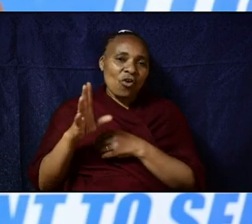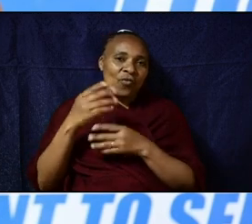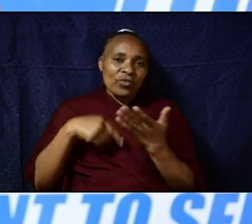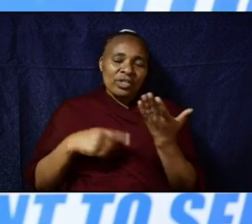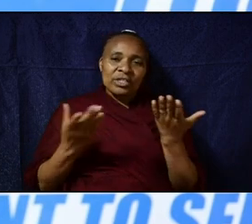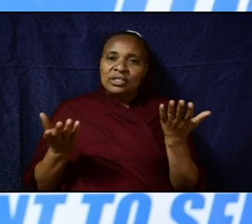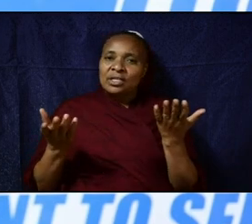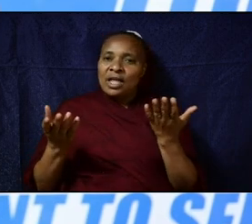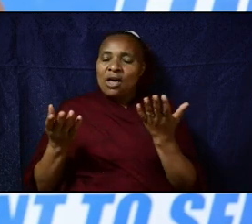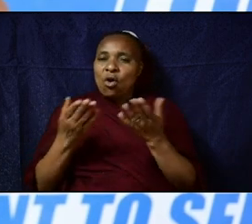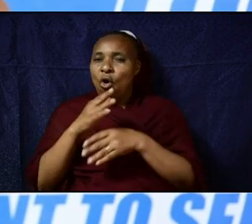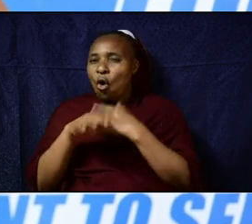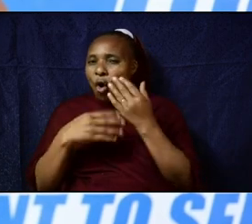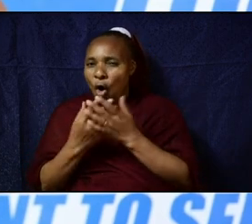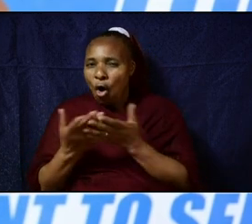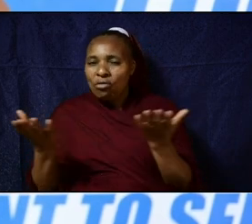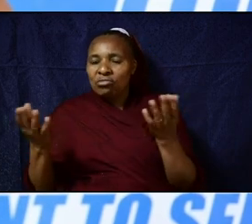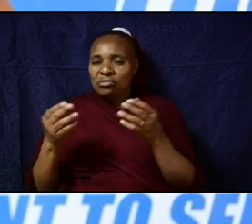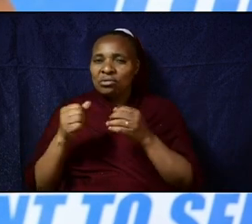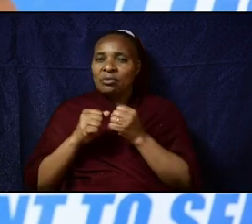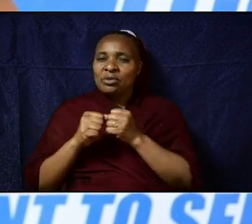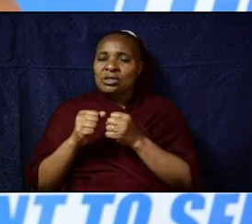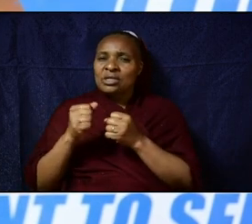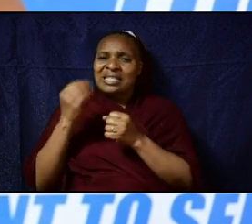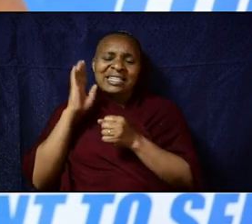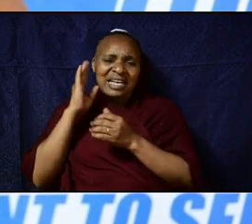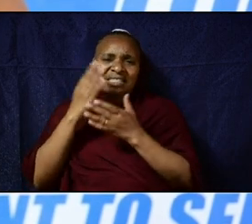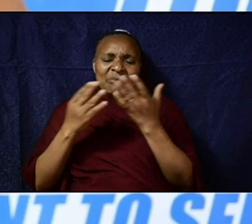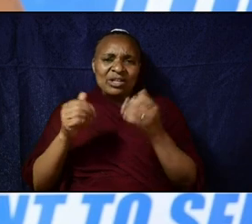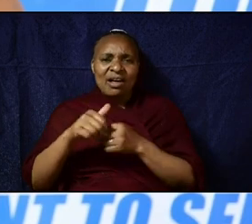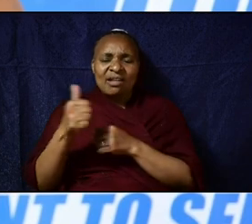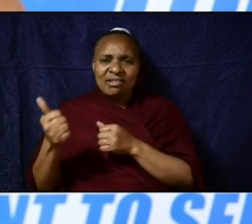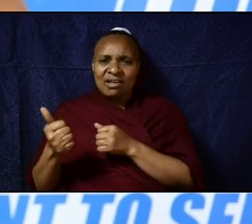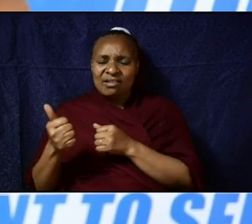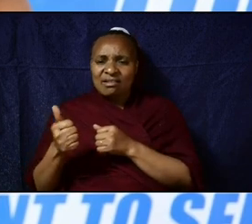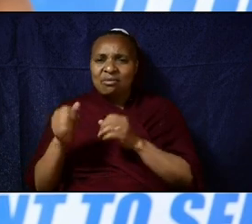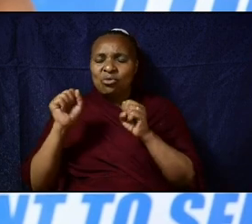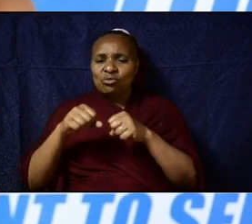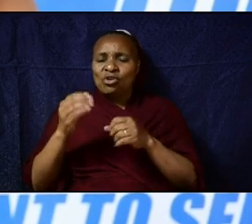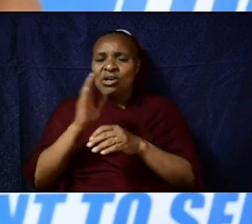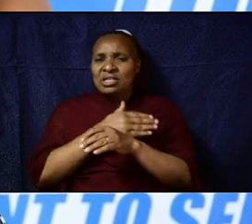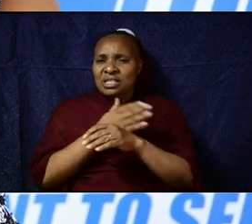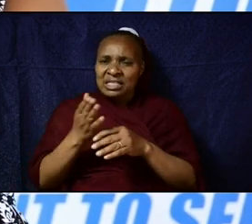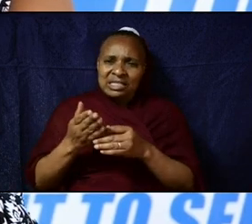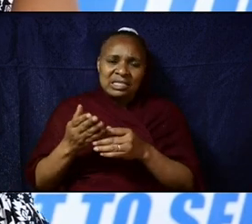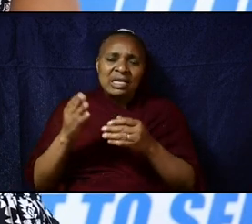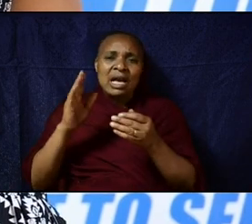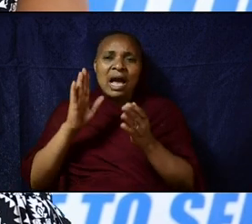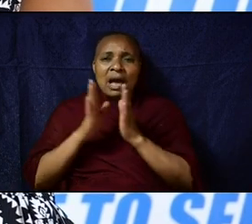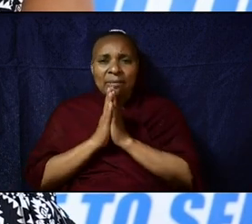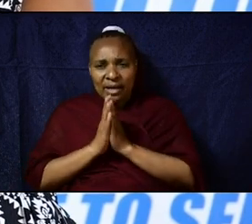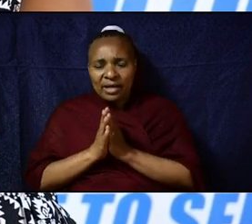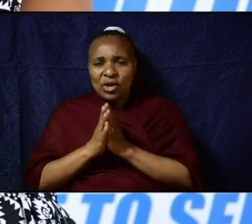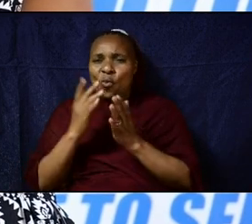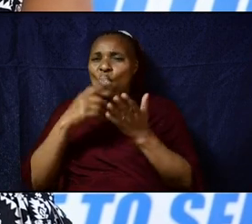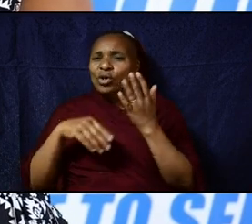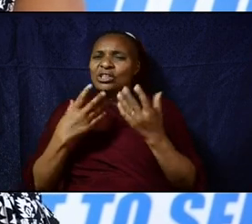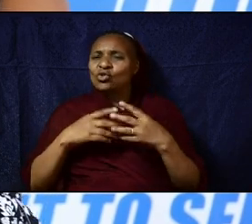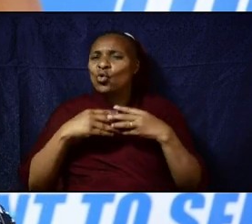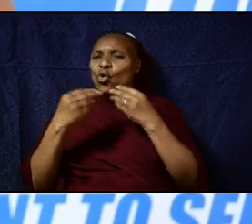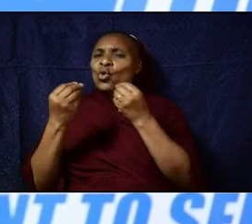hammers clanging or the buzz of saws, you'd hear something else. You would hear singing and praying. So what was going